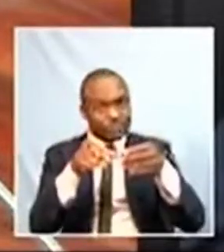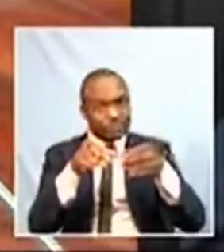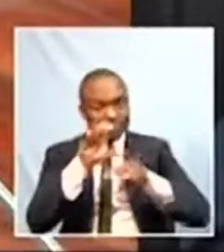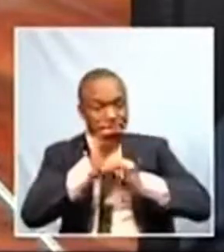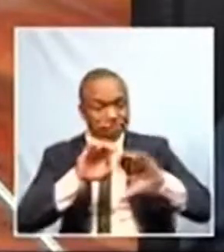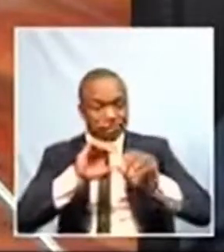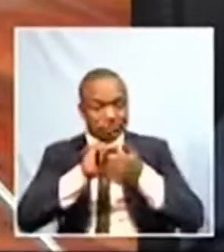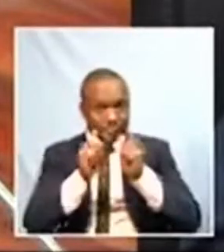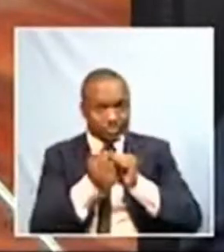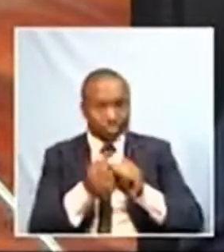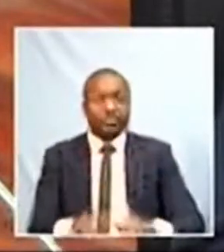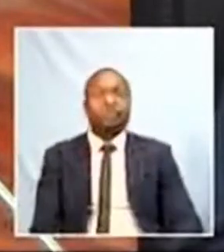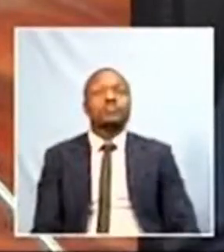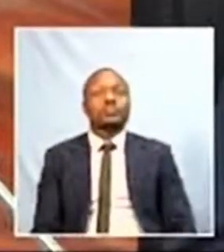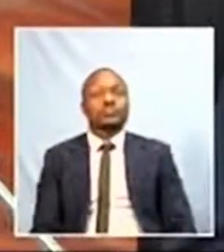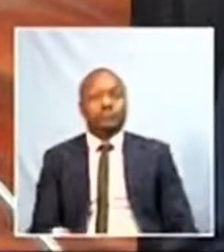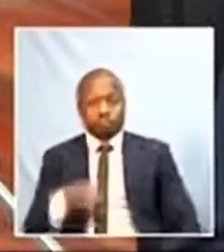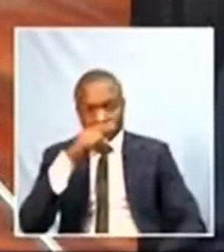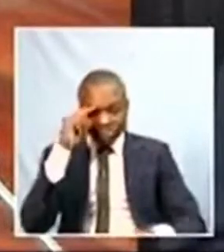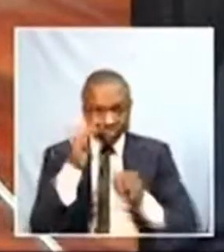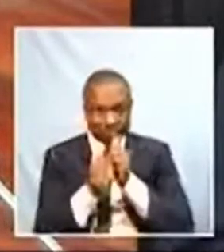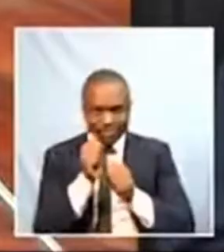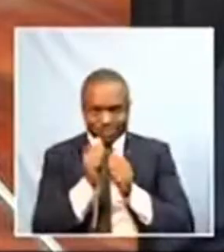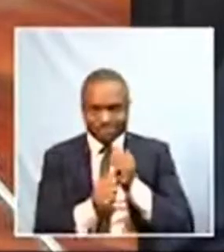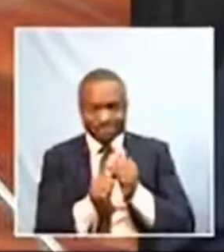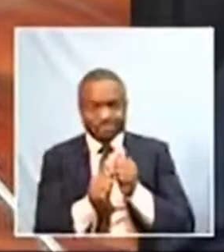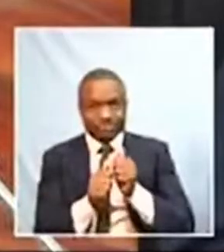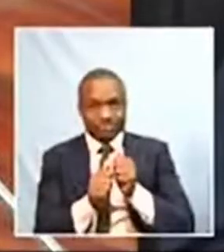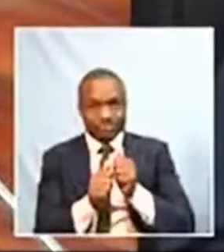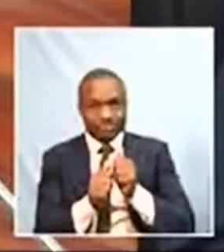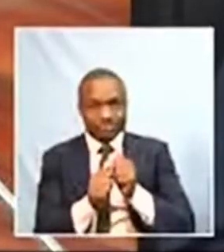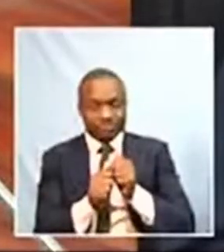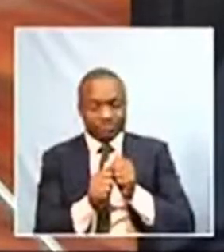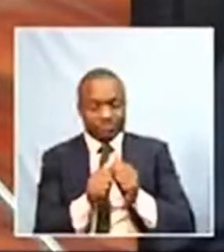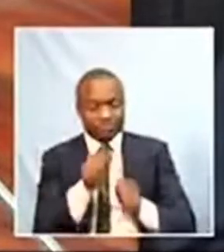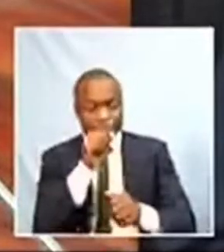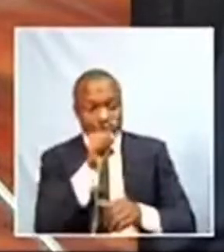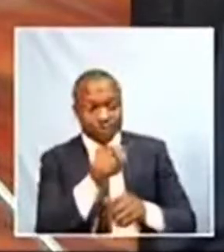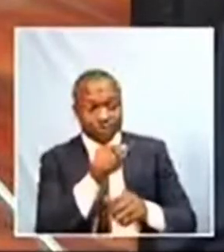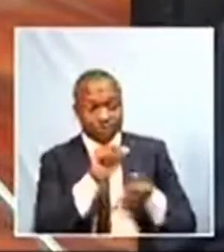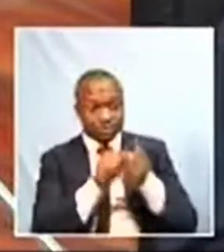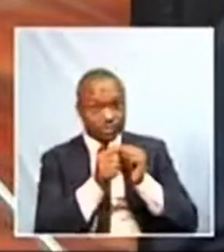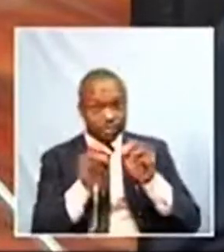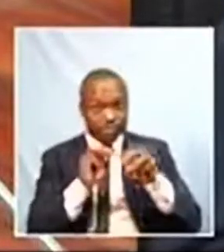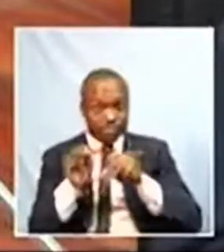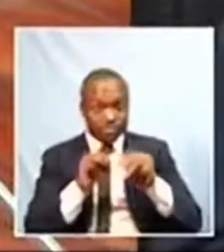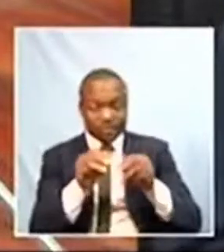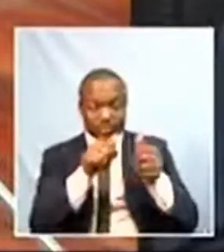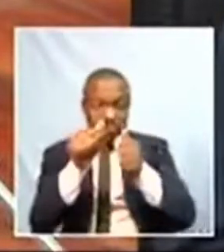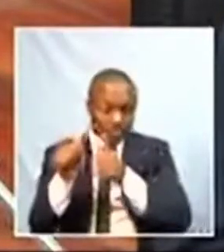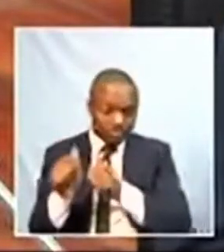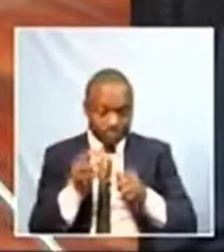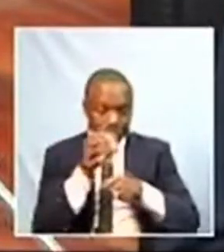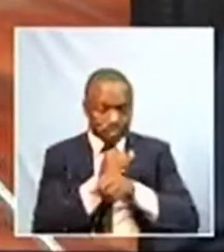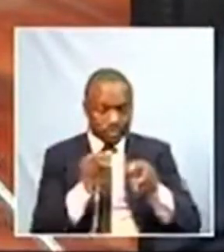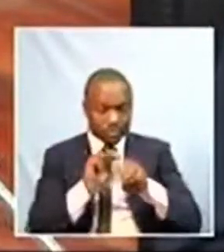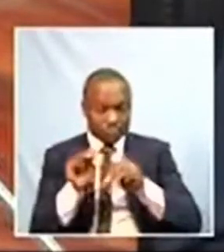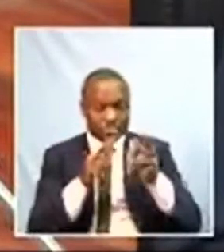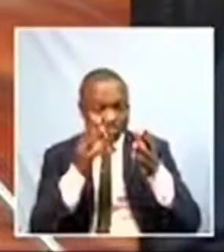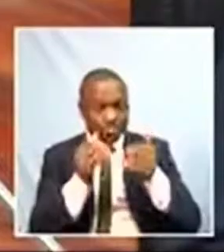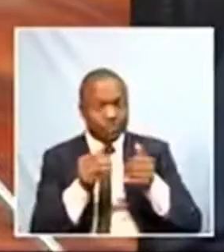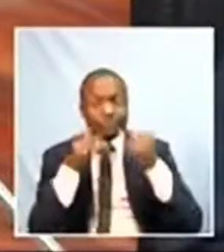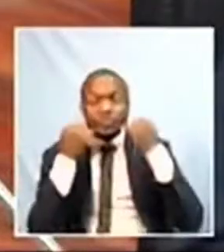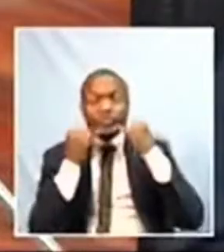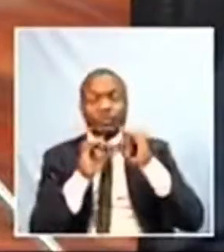cause of the query was due to an oversight by management. And action taken. Chair, management wishes to inform